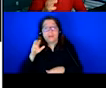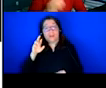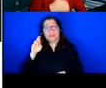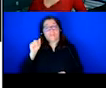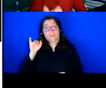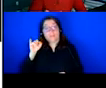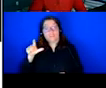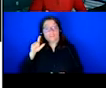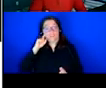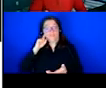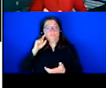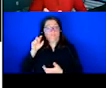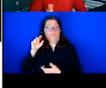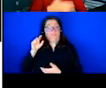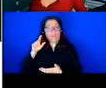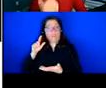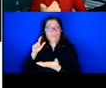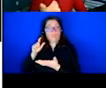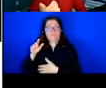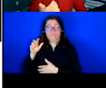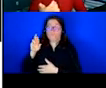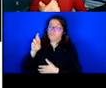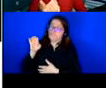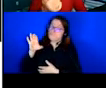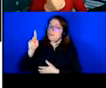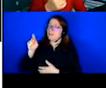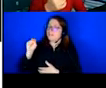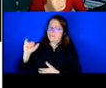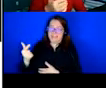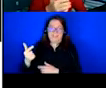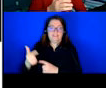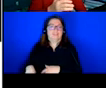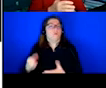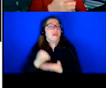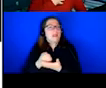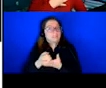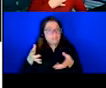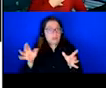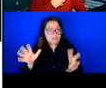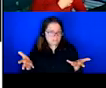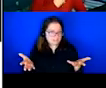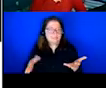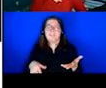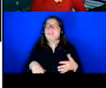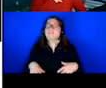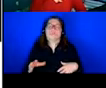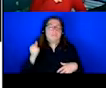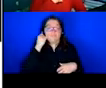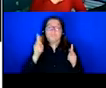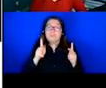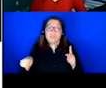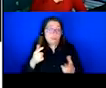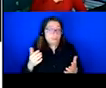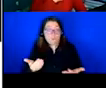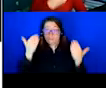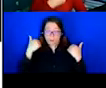Or in an economic crisis pandemic. We're dealing with a lot of stuff. So like, for those of you who are overwhelmed, I feel you. Sometimes I'm overwhelmed